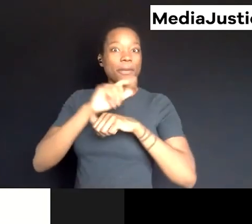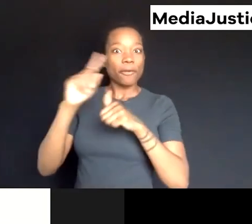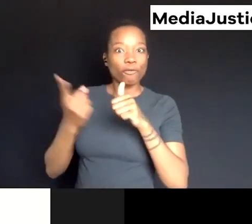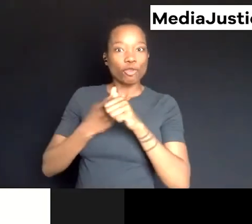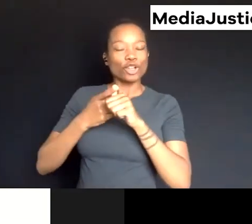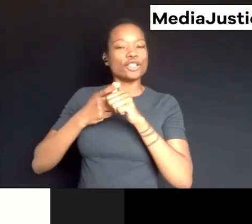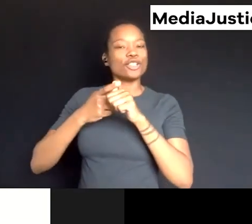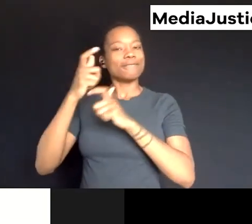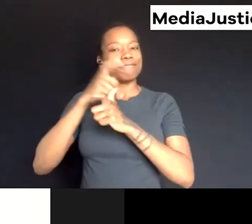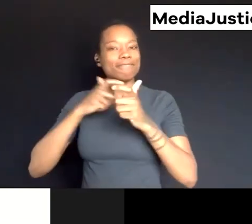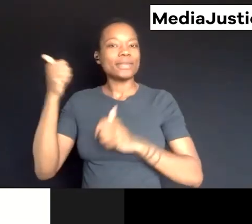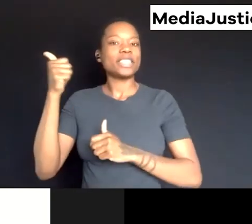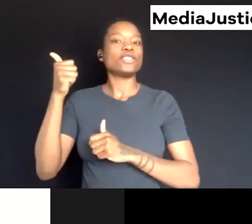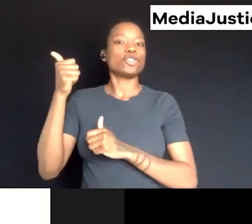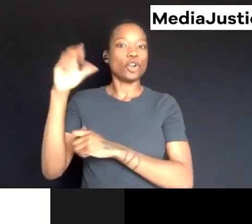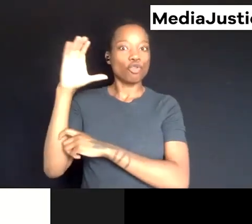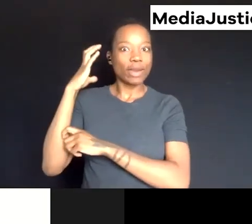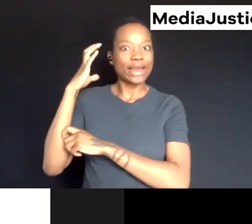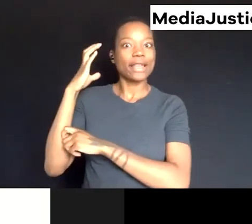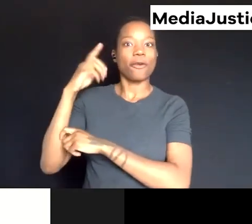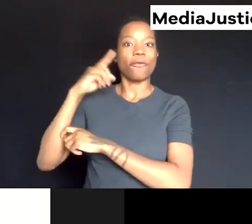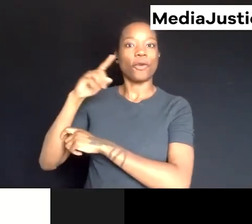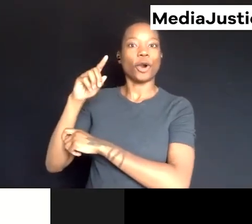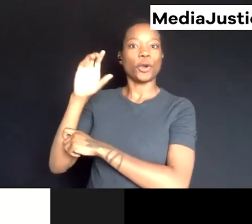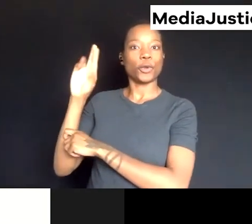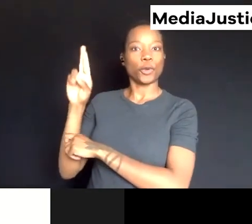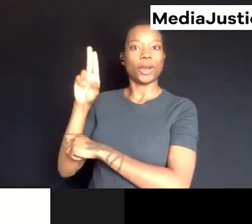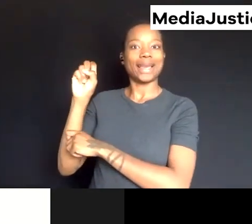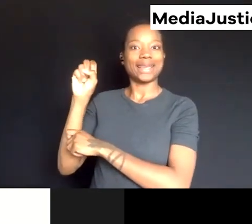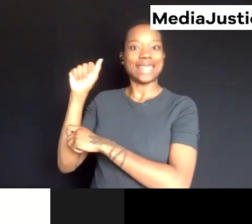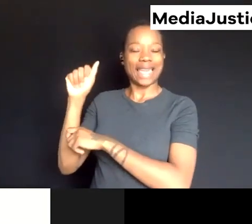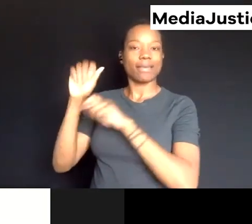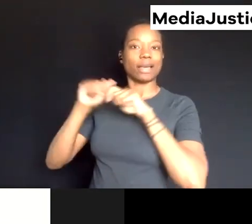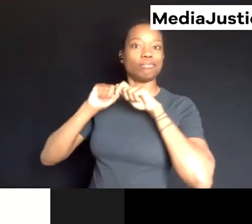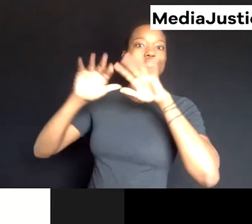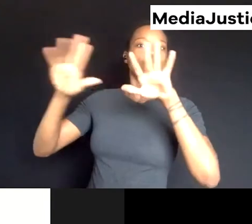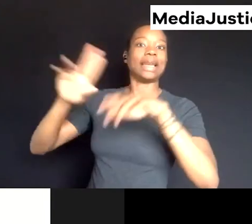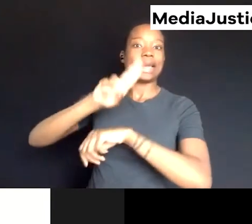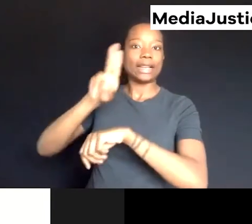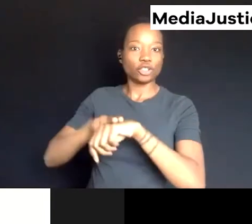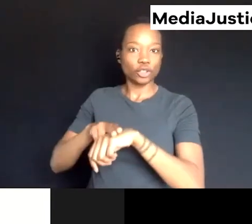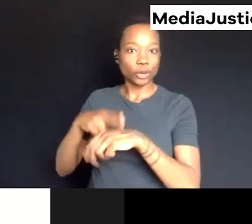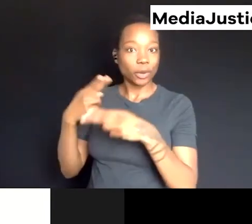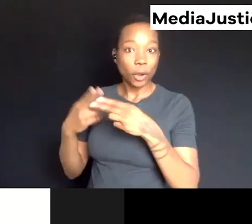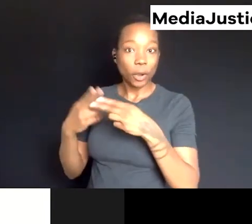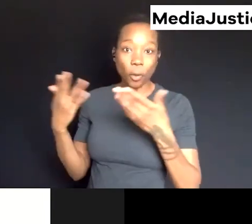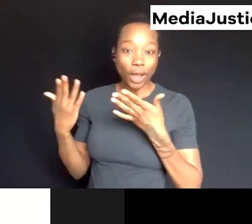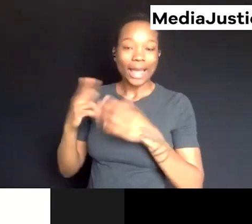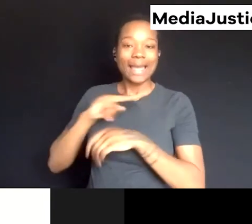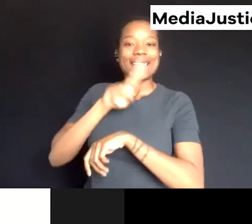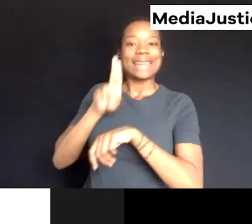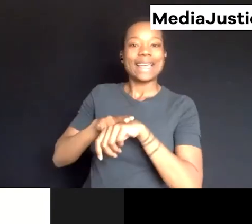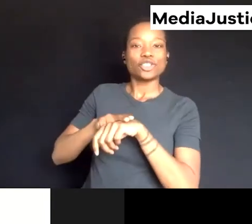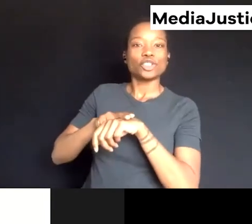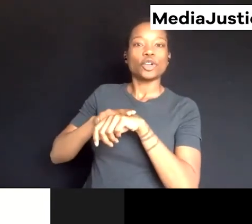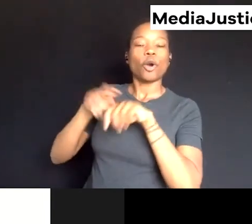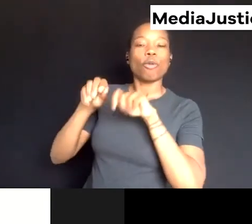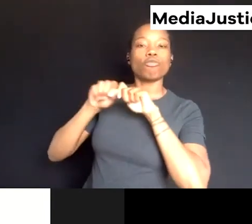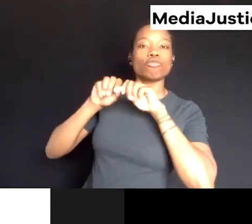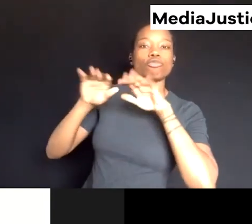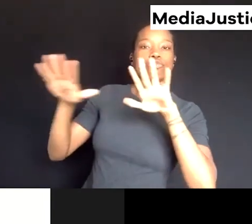broadcast nationally. And it was called the National Broadcasting Company, or as we know them today,